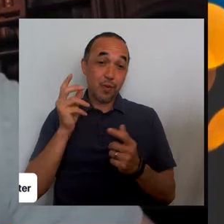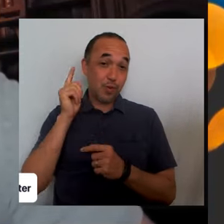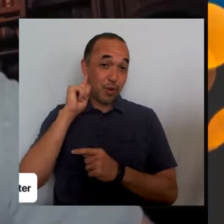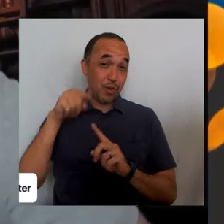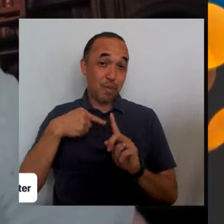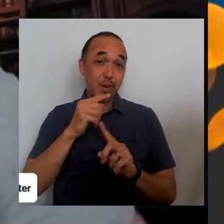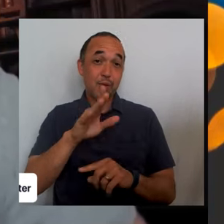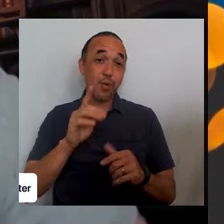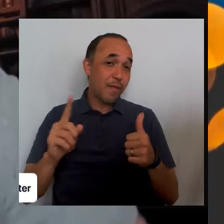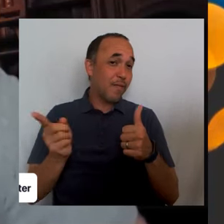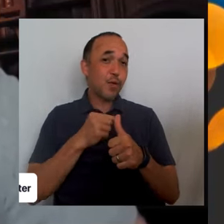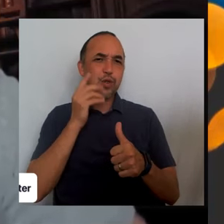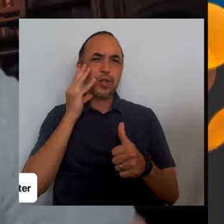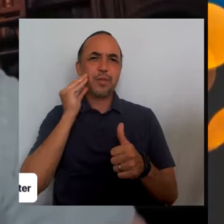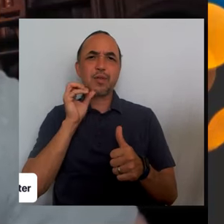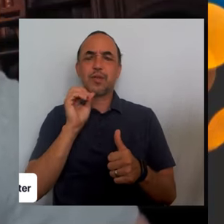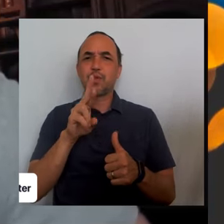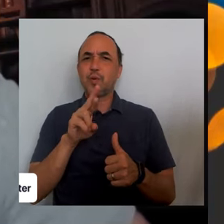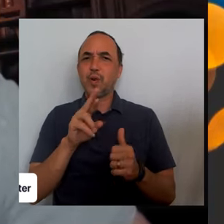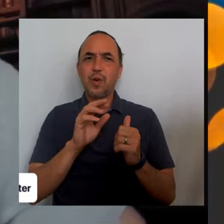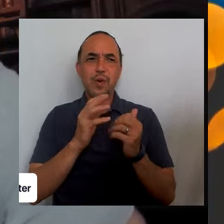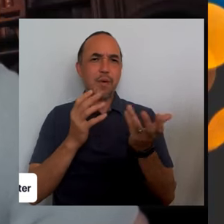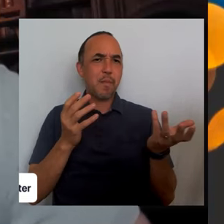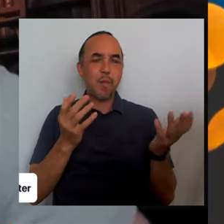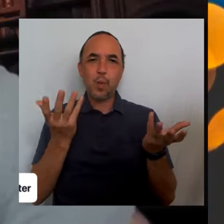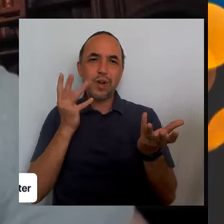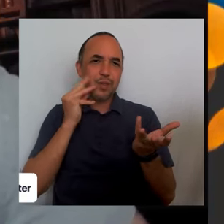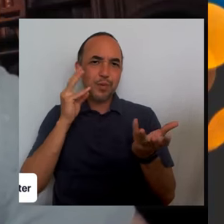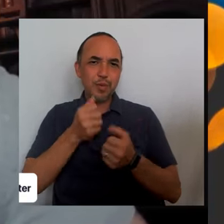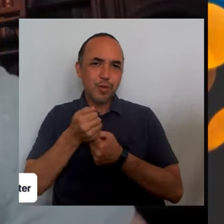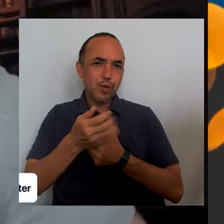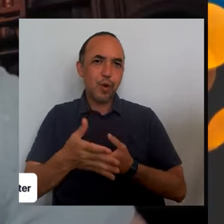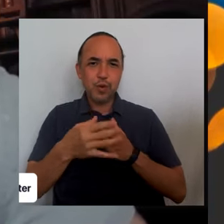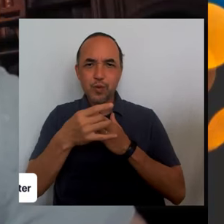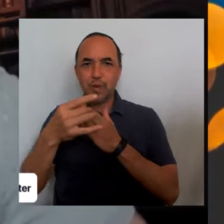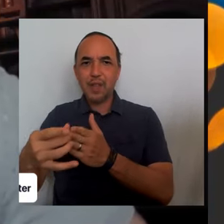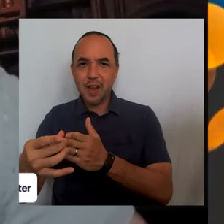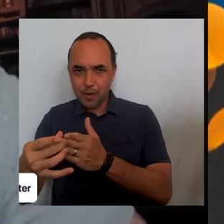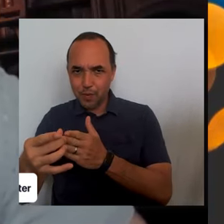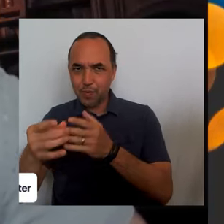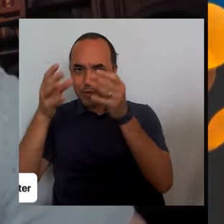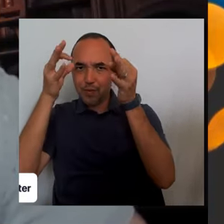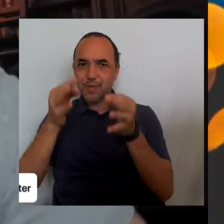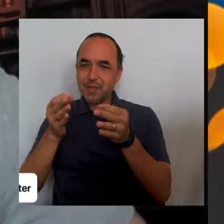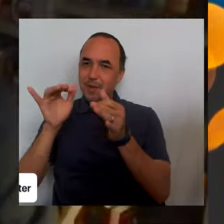which experience made you decide to do this professionally.